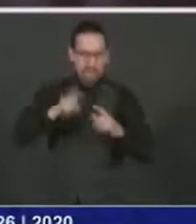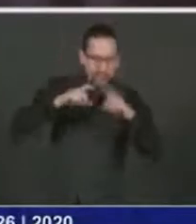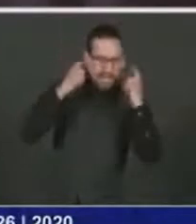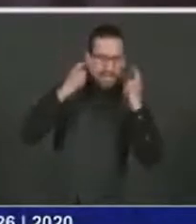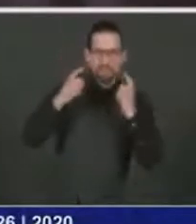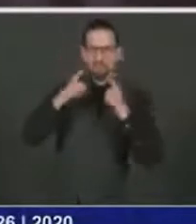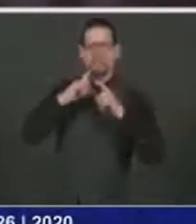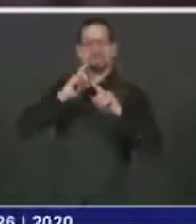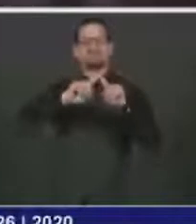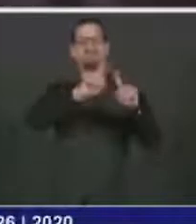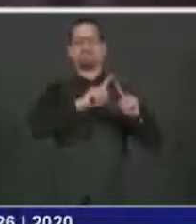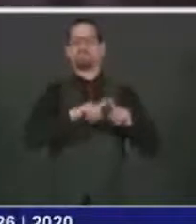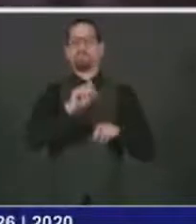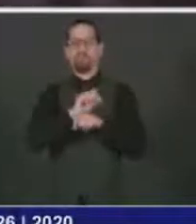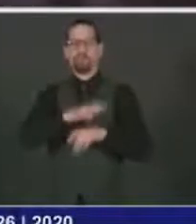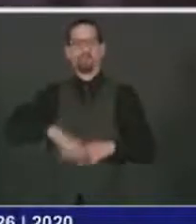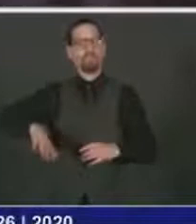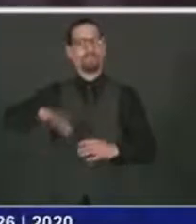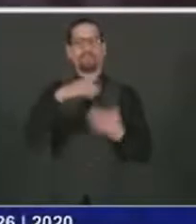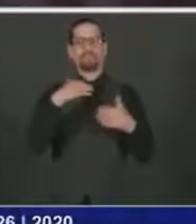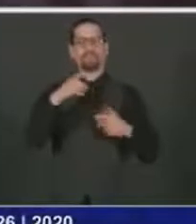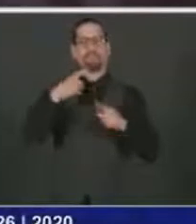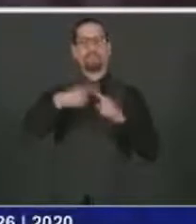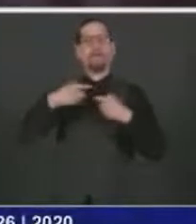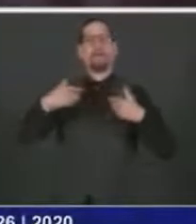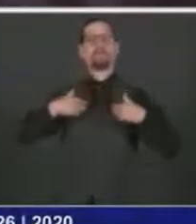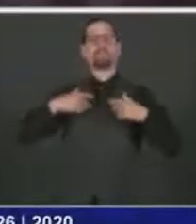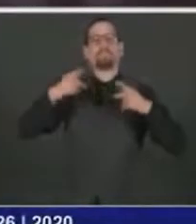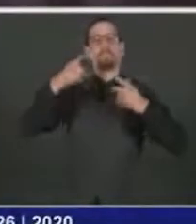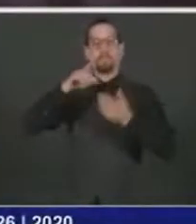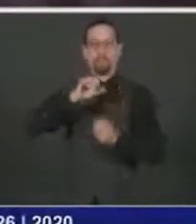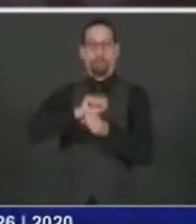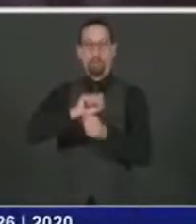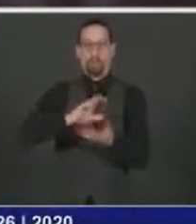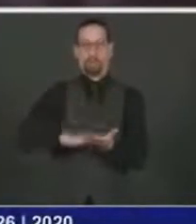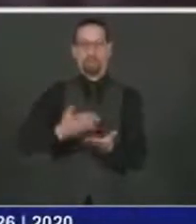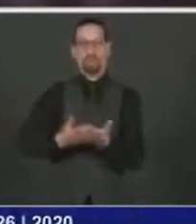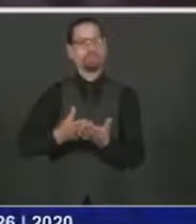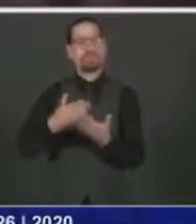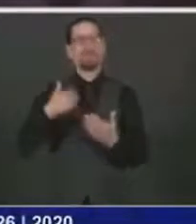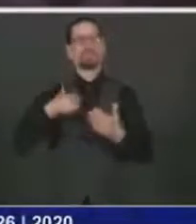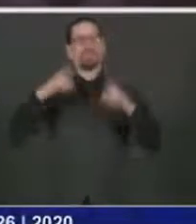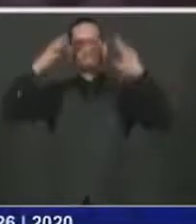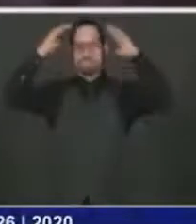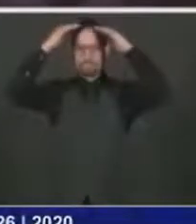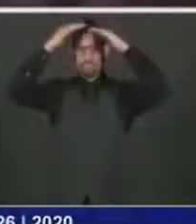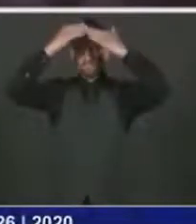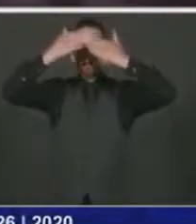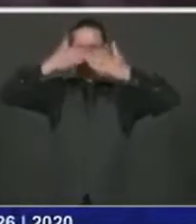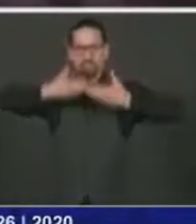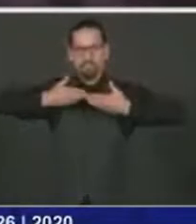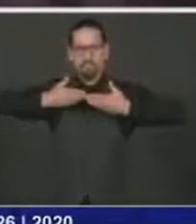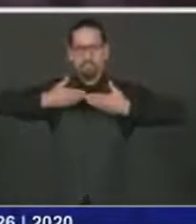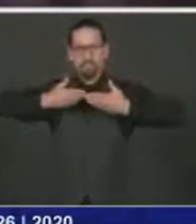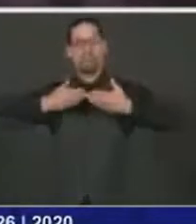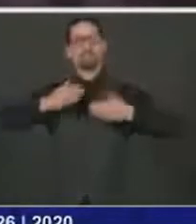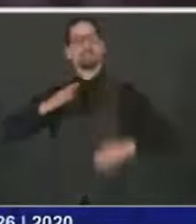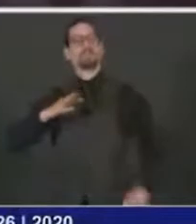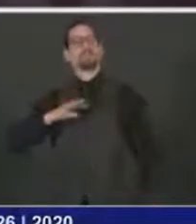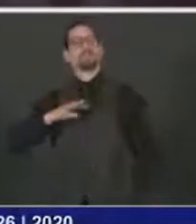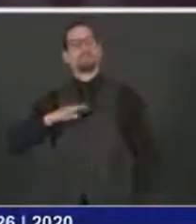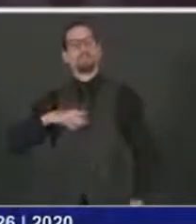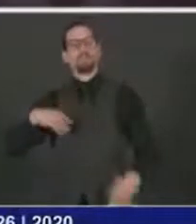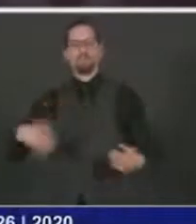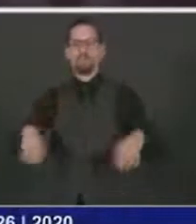I noticed folks in the kitchen had a face shield on, really top notch. So I'm sharing this with the people of Rhode